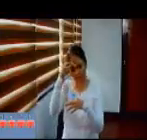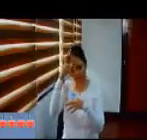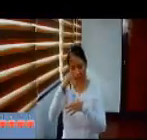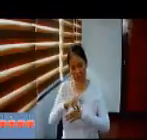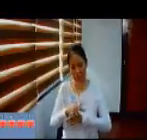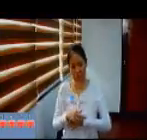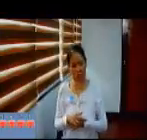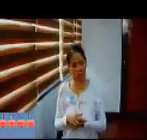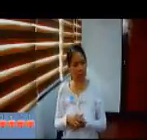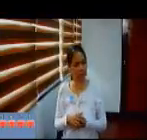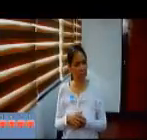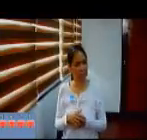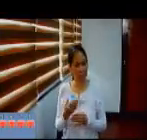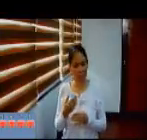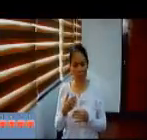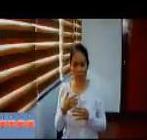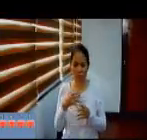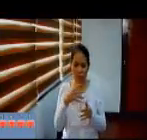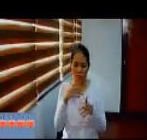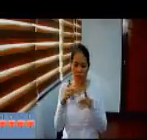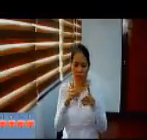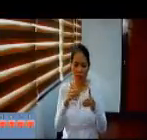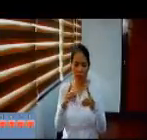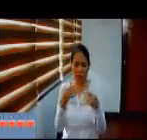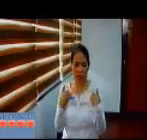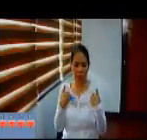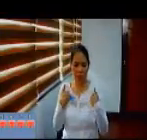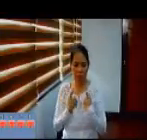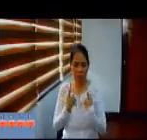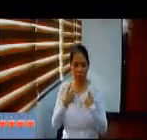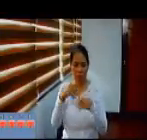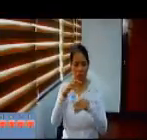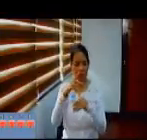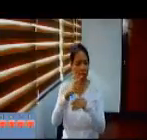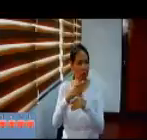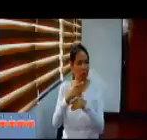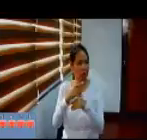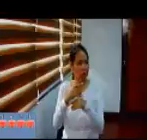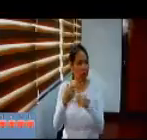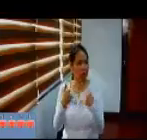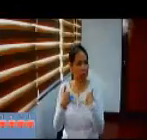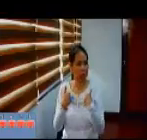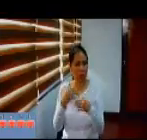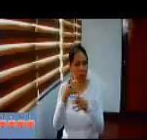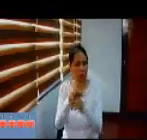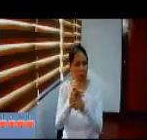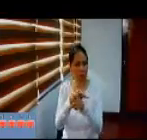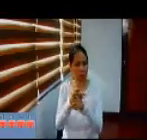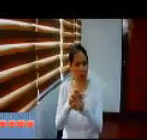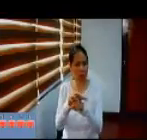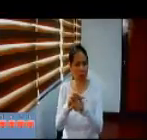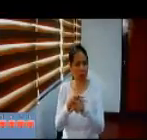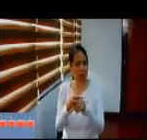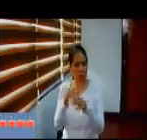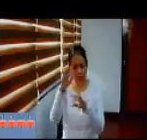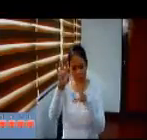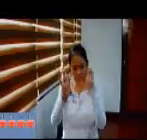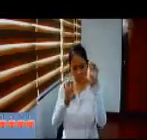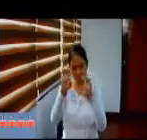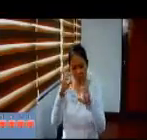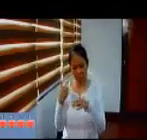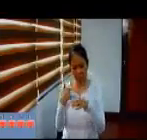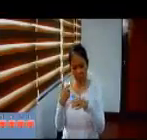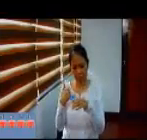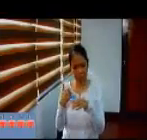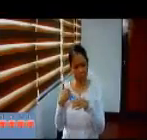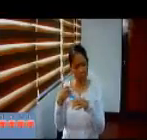I'm actually talking to our livestock people to have this evaluated. Kasi we have complaints na, although